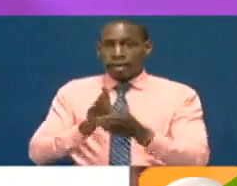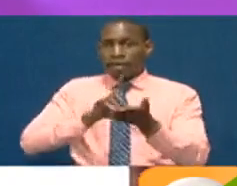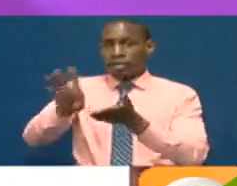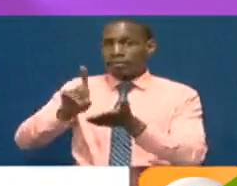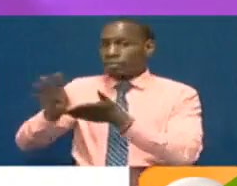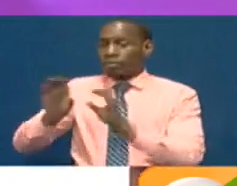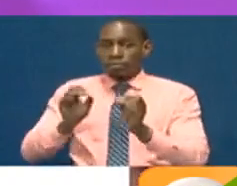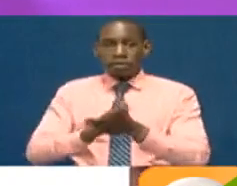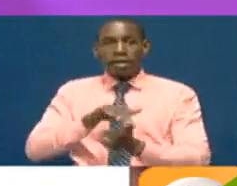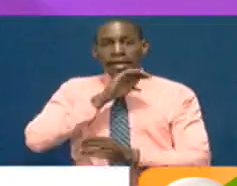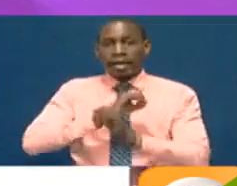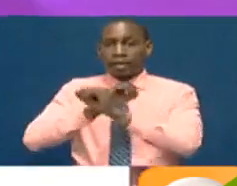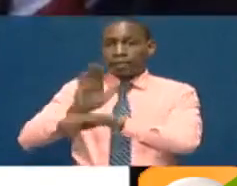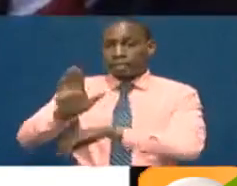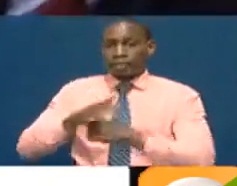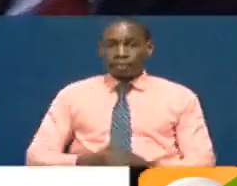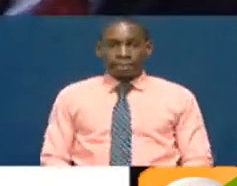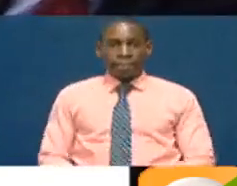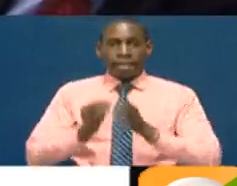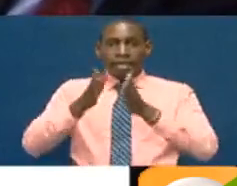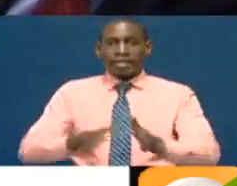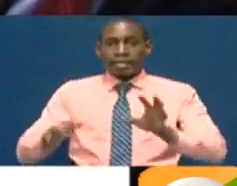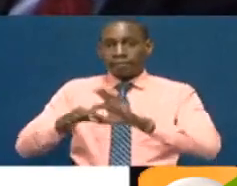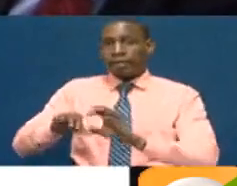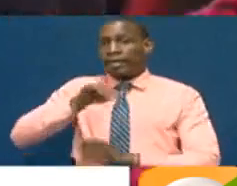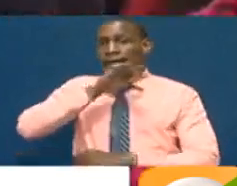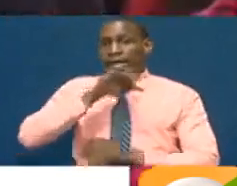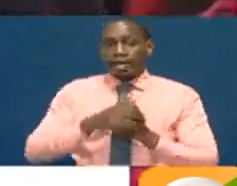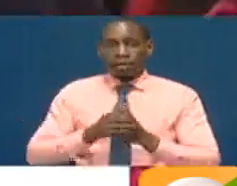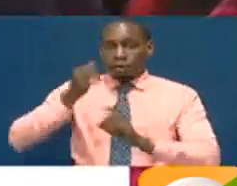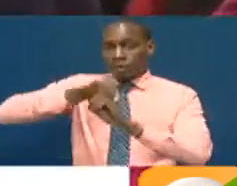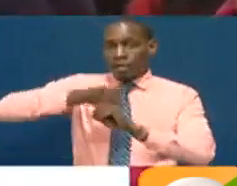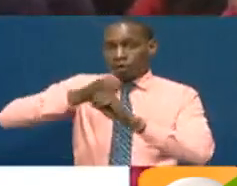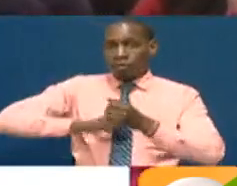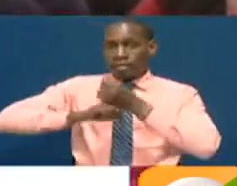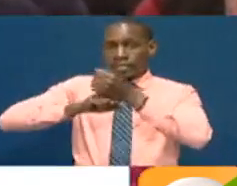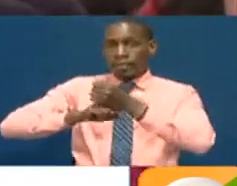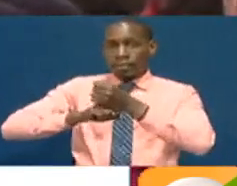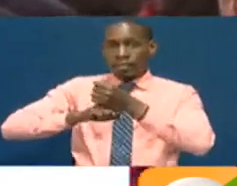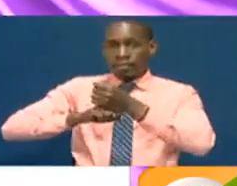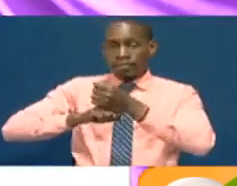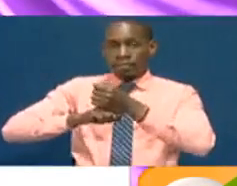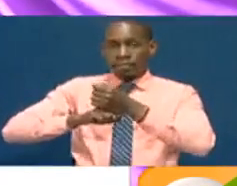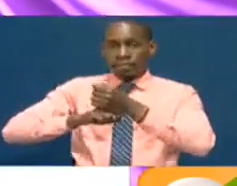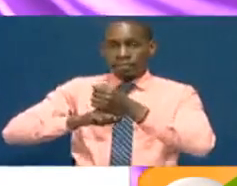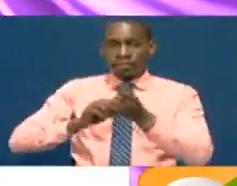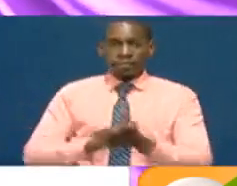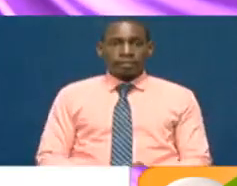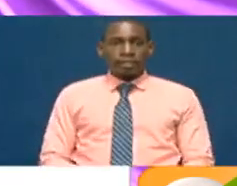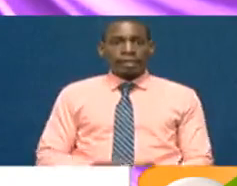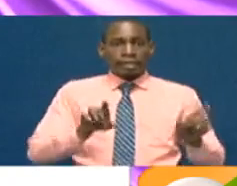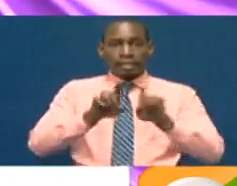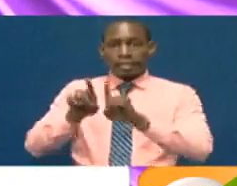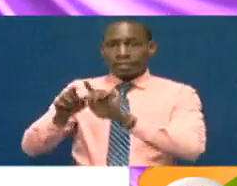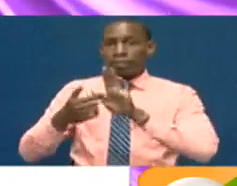them away. He's going to protect them. Leaders allied to Odinga drummed up support for his bid. Vile